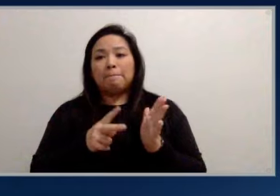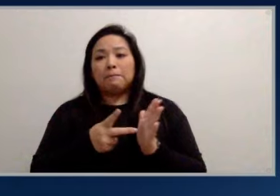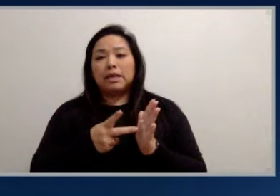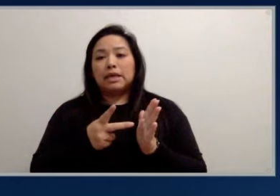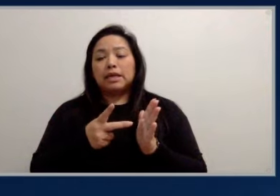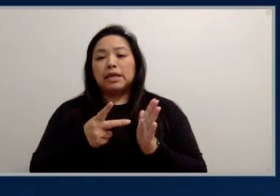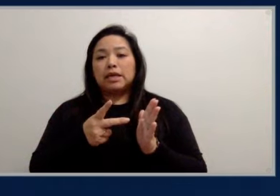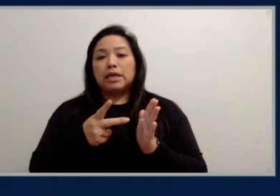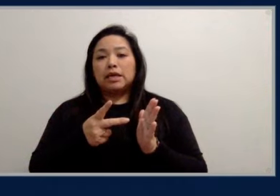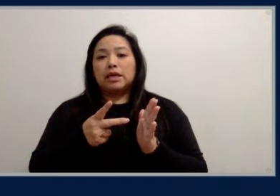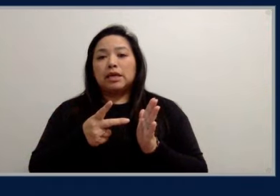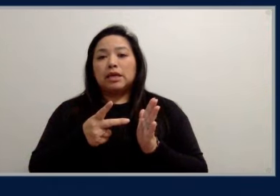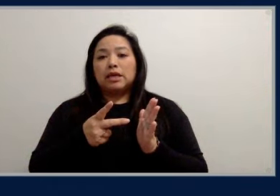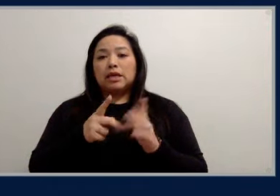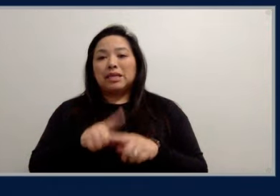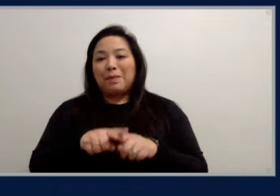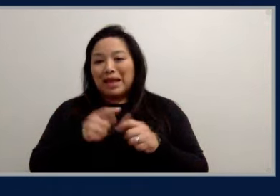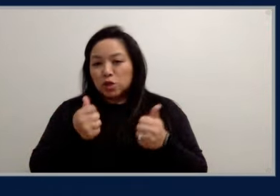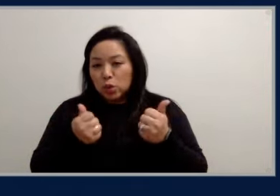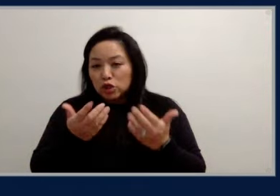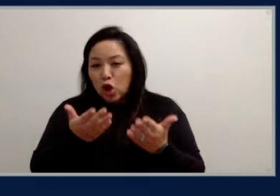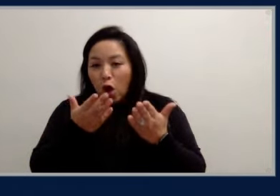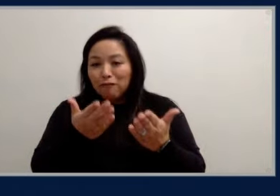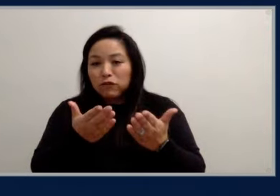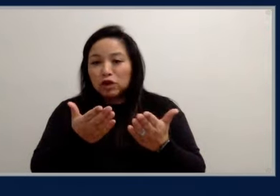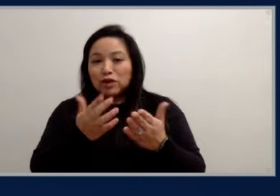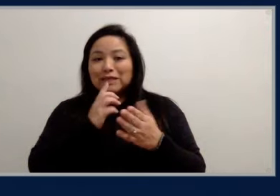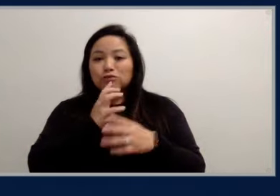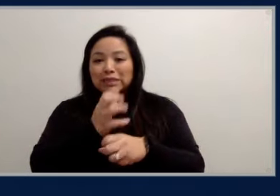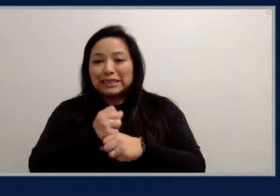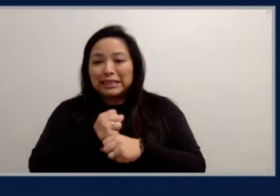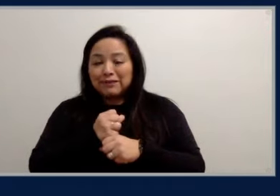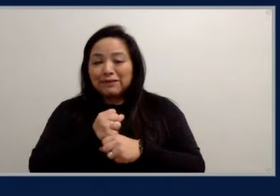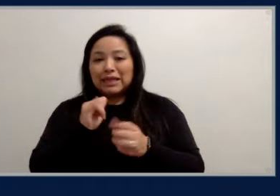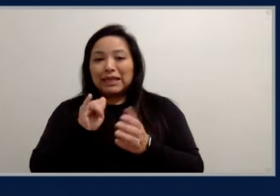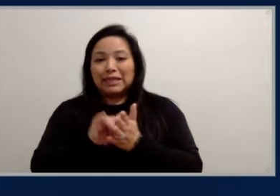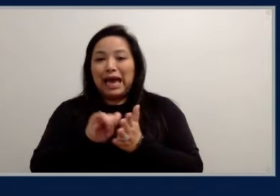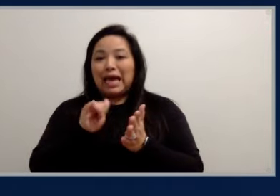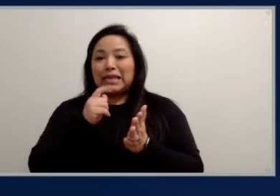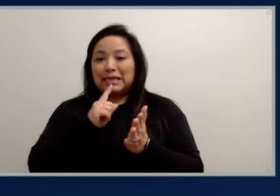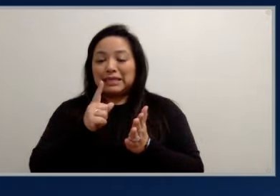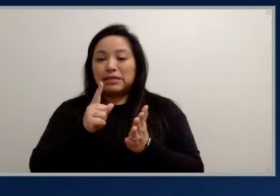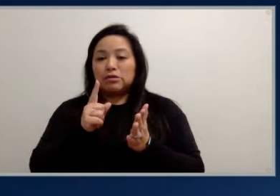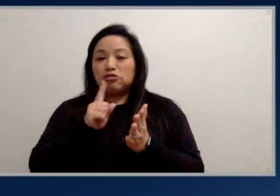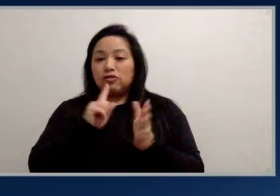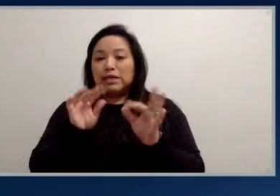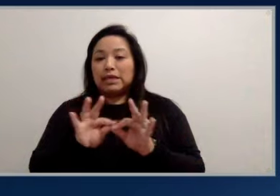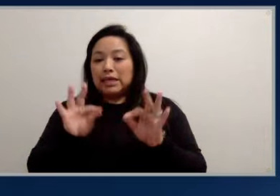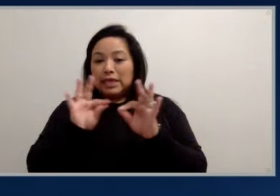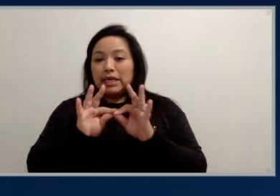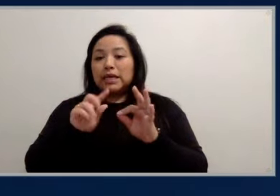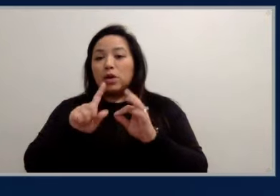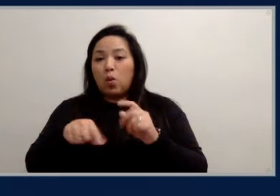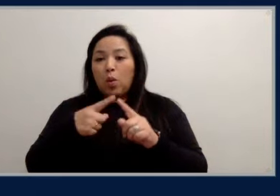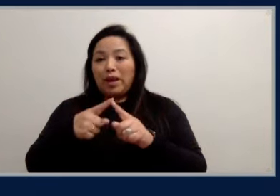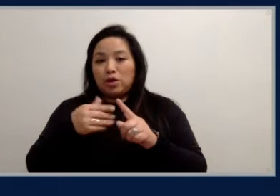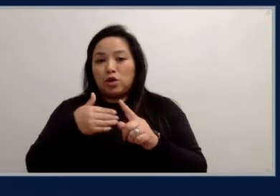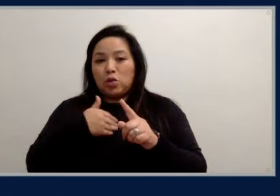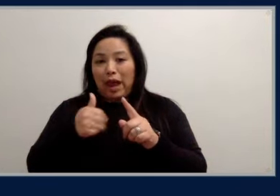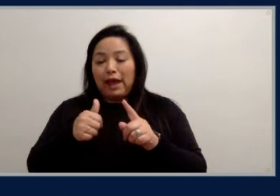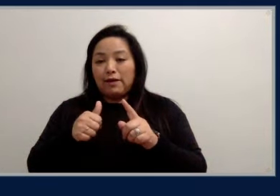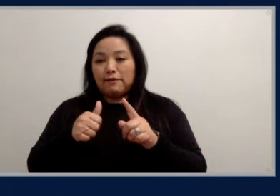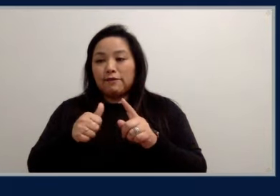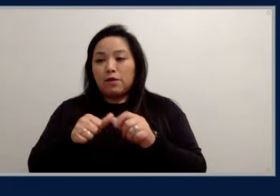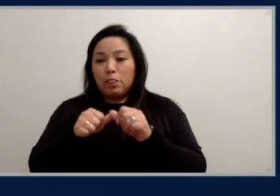cluster which offers resilience capabilities which become extremely relevant when you have long-running